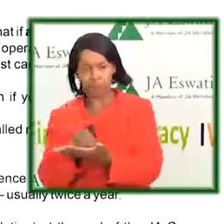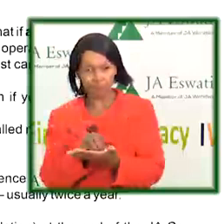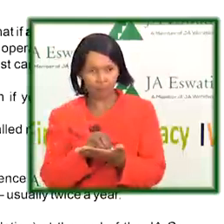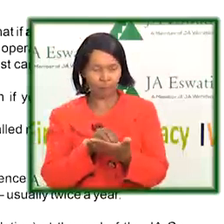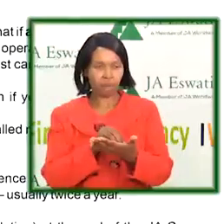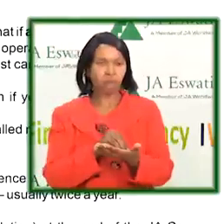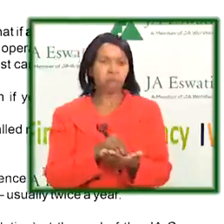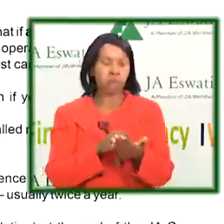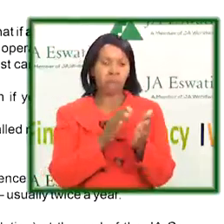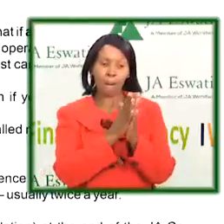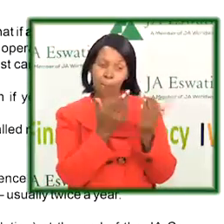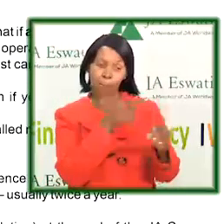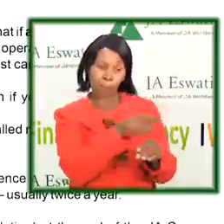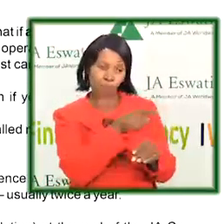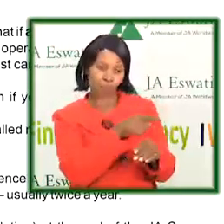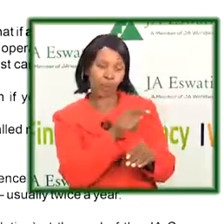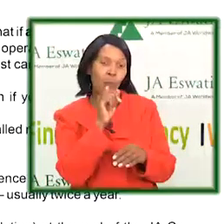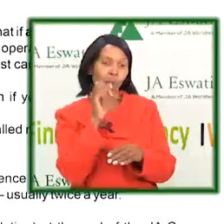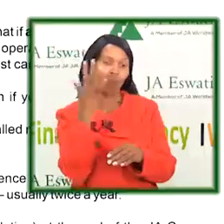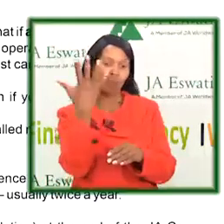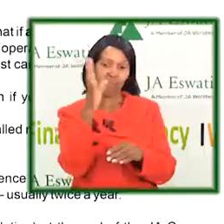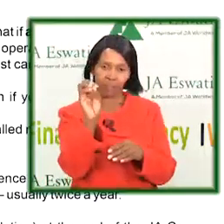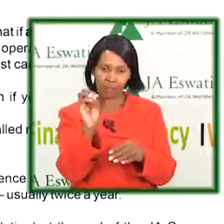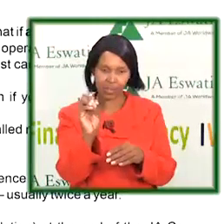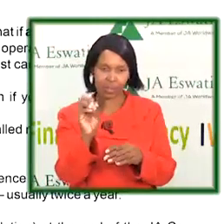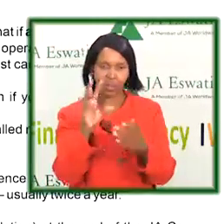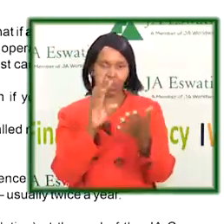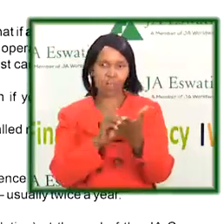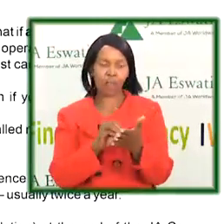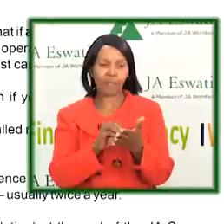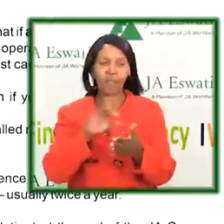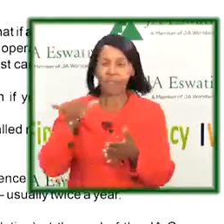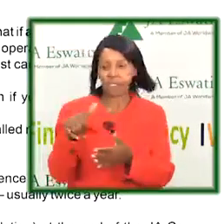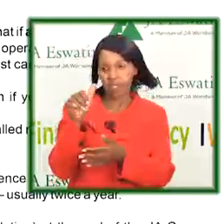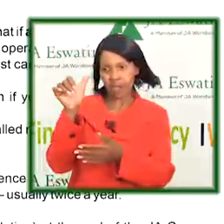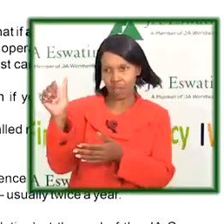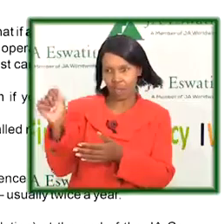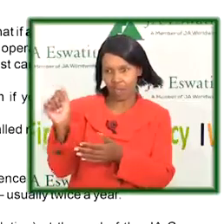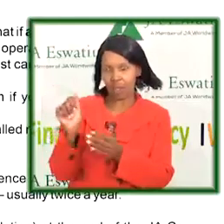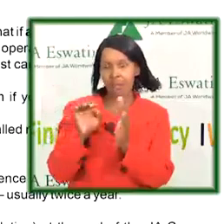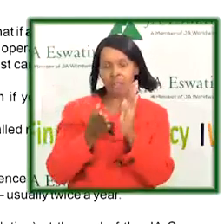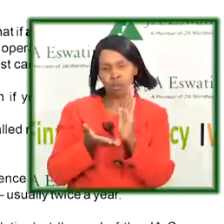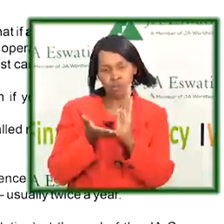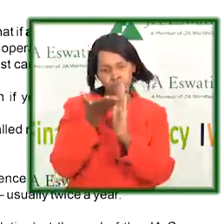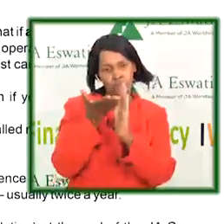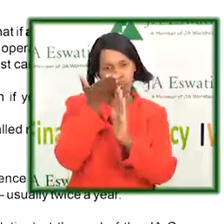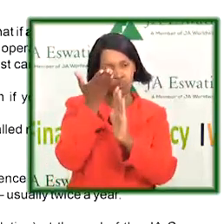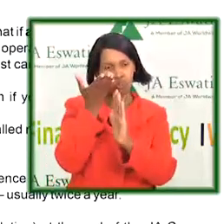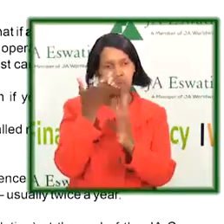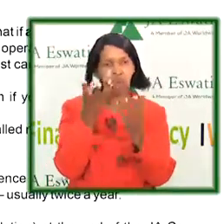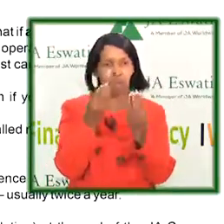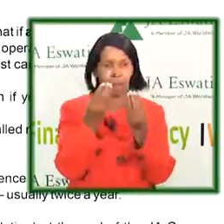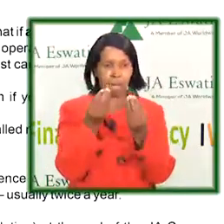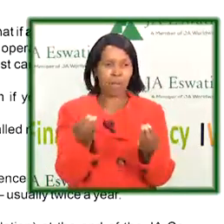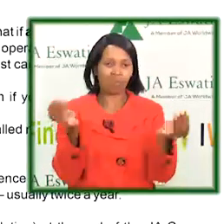your manual, which is 150. Junior Achievement increased the number of the shares to 160. Each of the